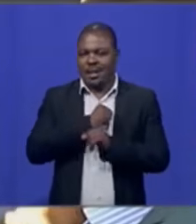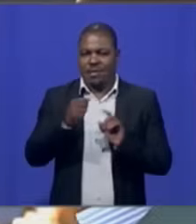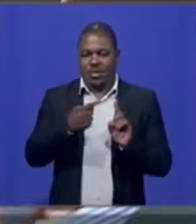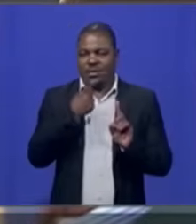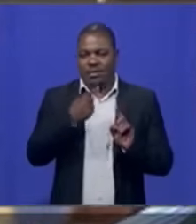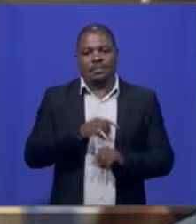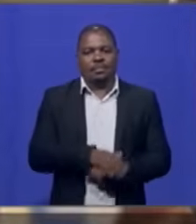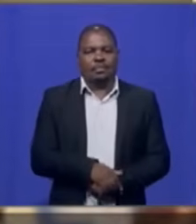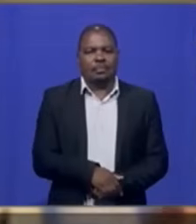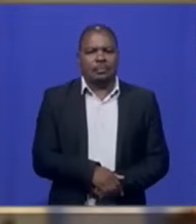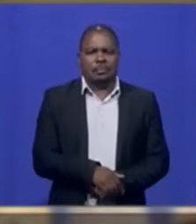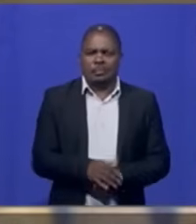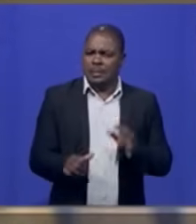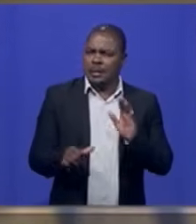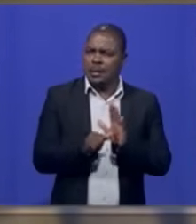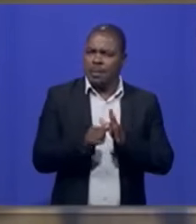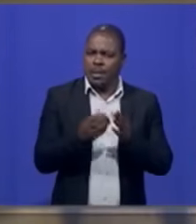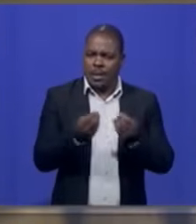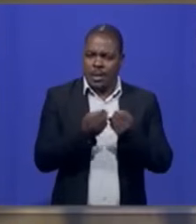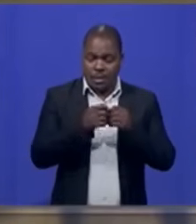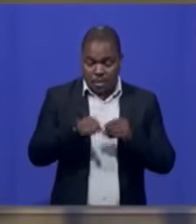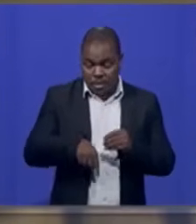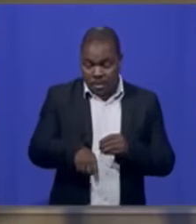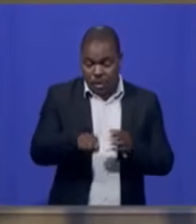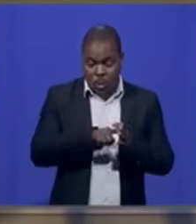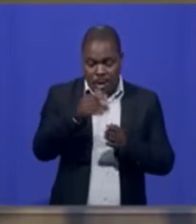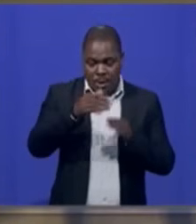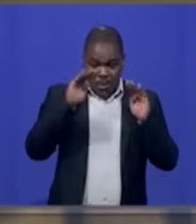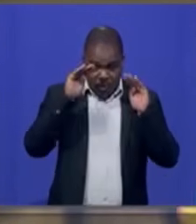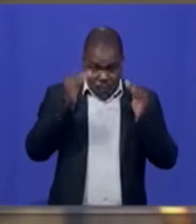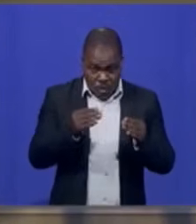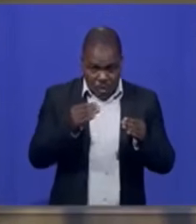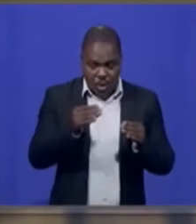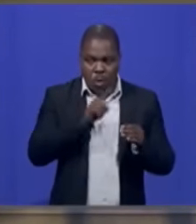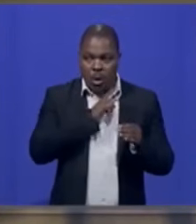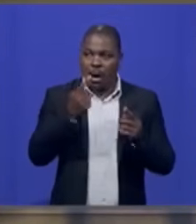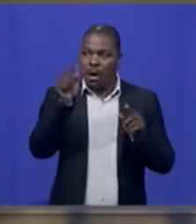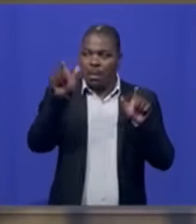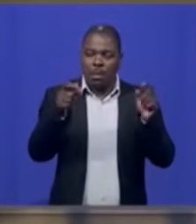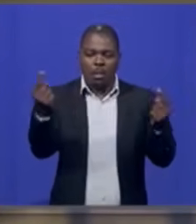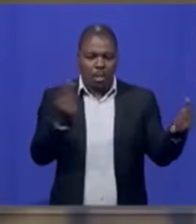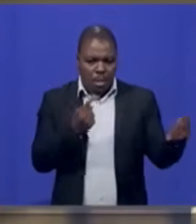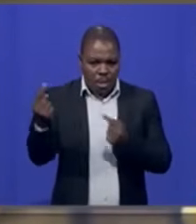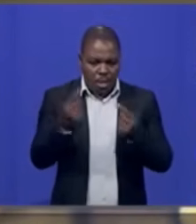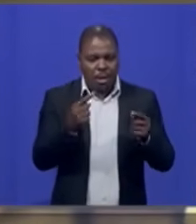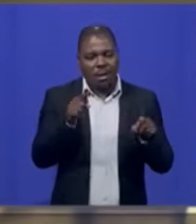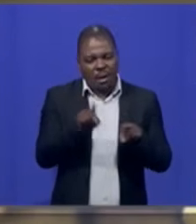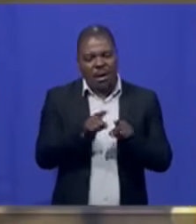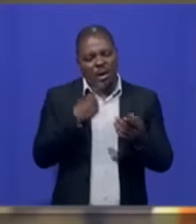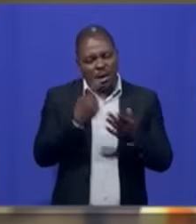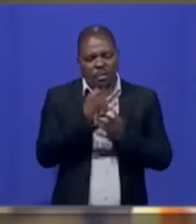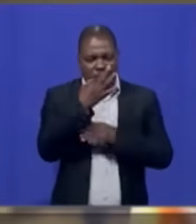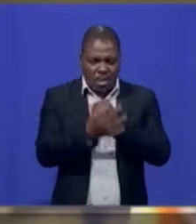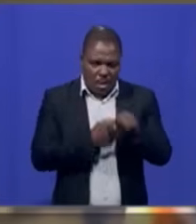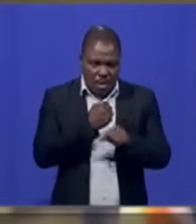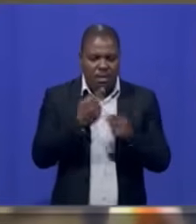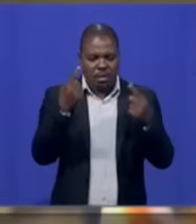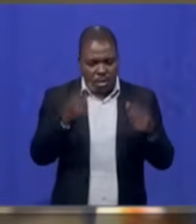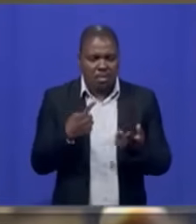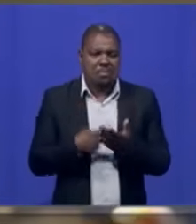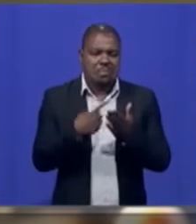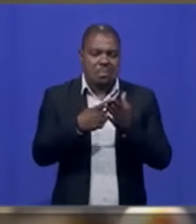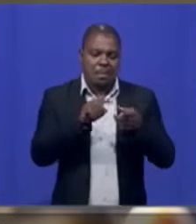Some of the key themes we're going to be focusing on over the course of this weekend, where our delegates will have an opportunity, as they do once every 3 years, to debate and deliberate